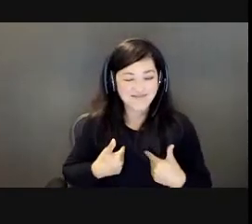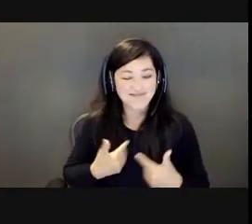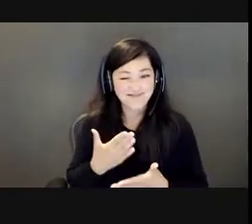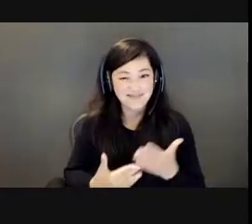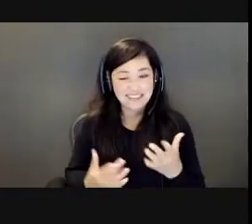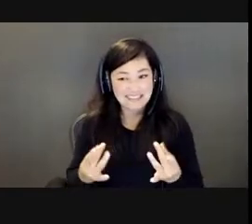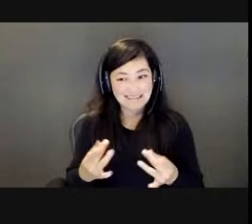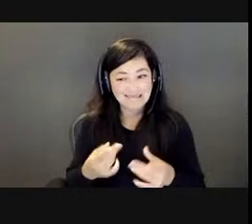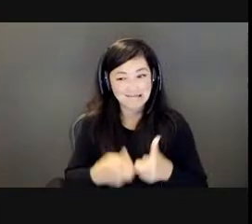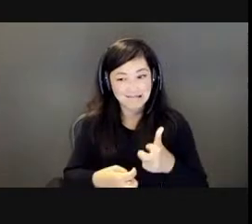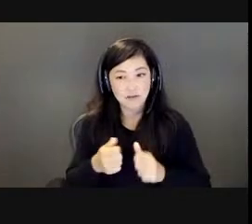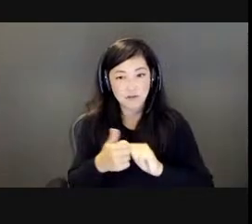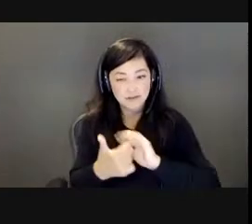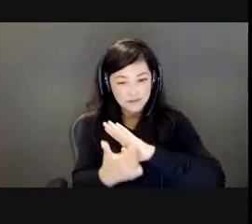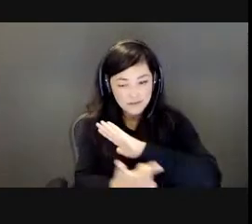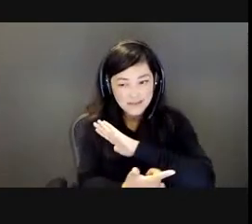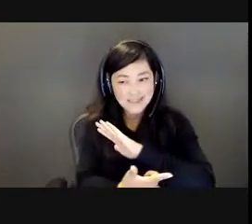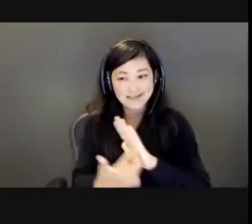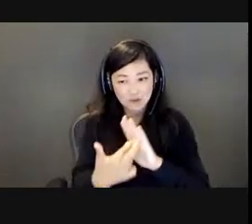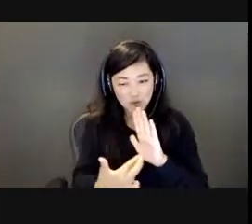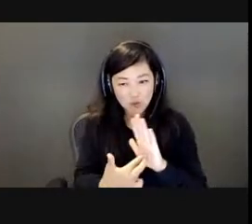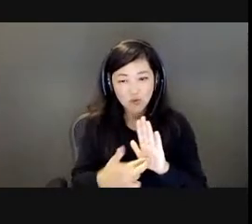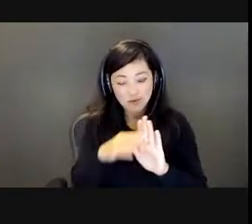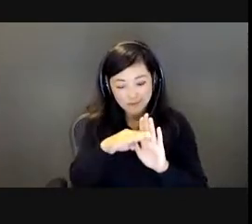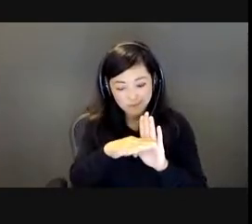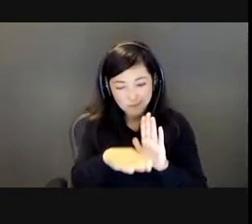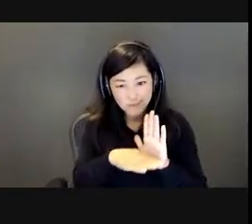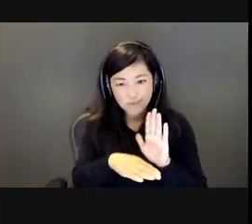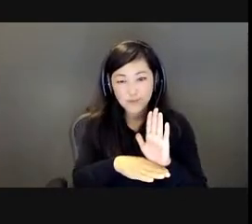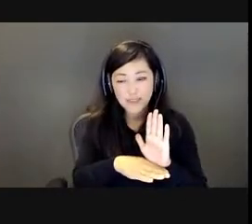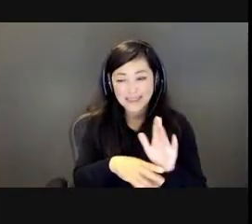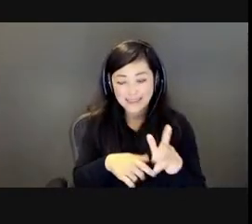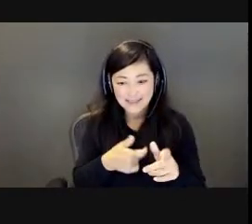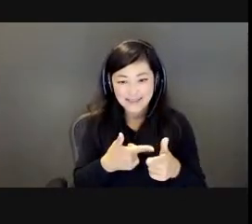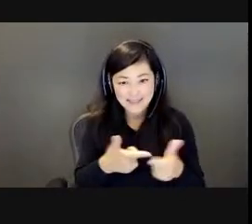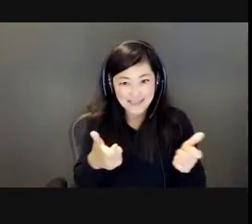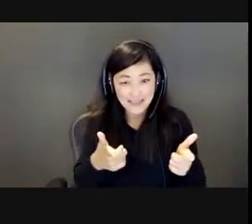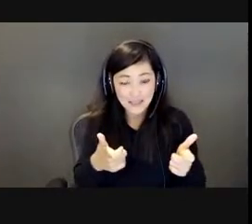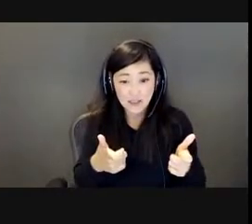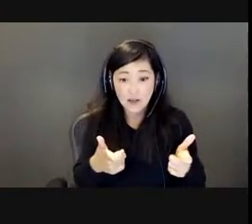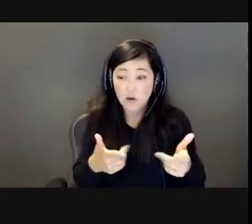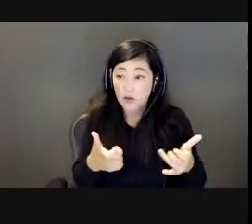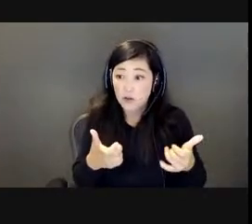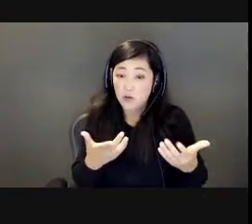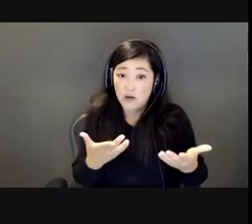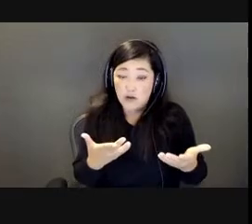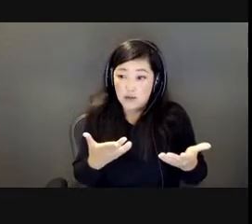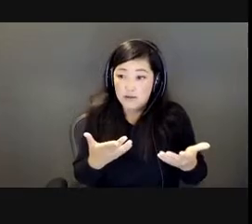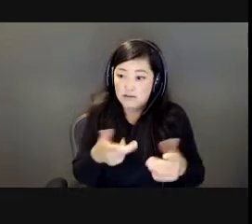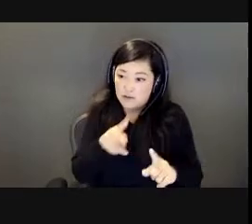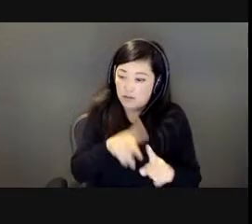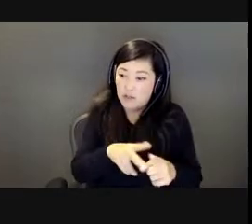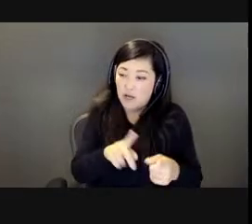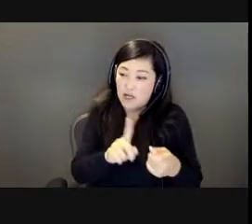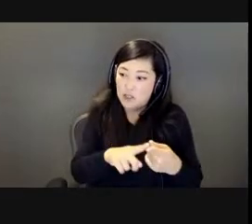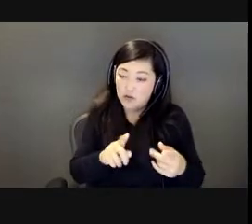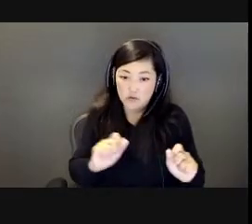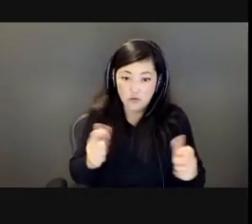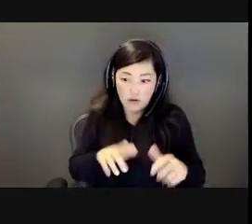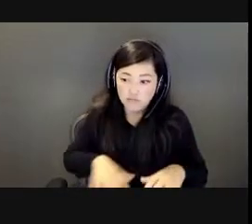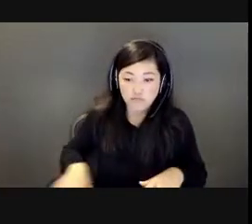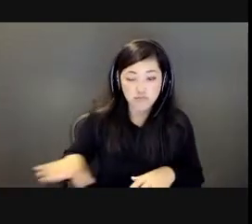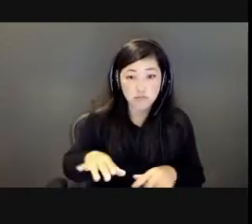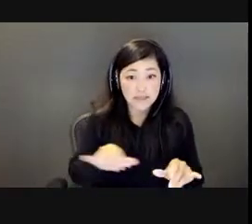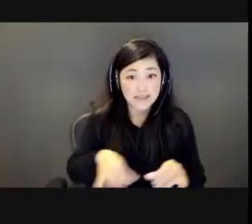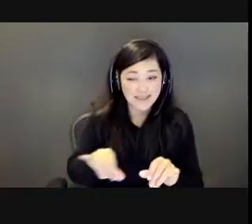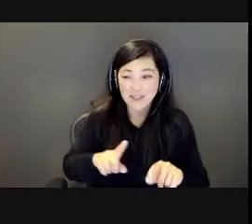and guidelines and stuff. People, as much as we want them to be a floor for accessibility, they often become a ceiling with